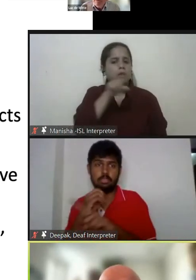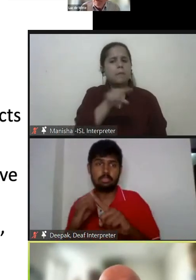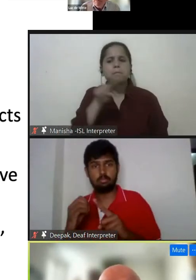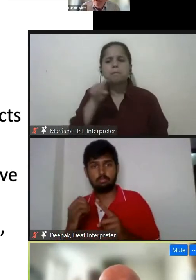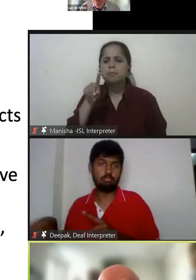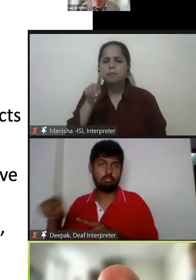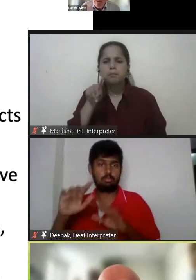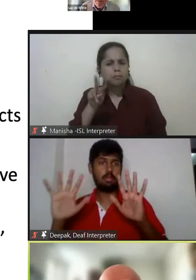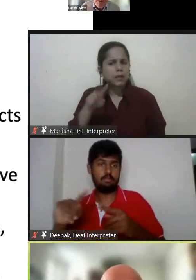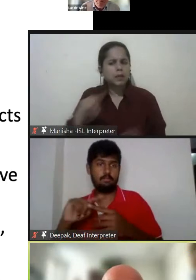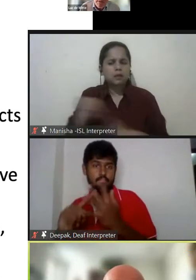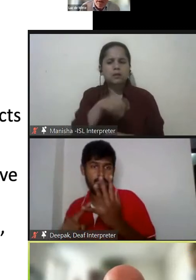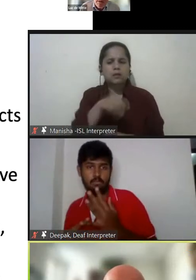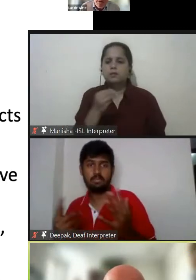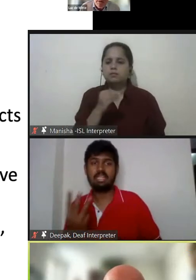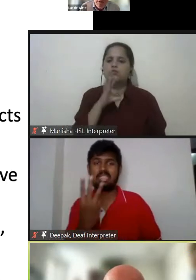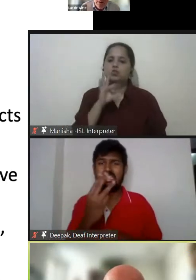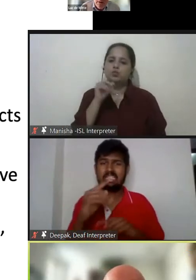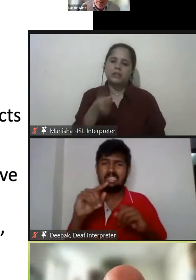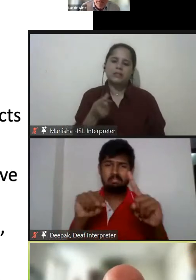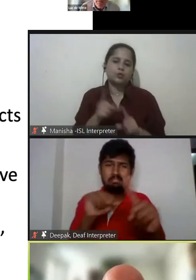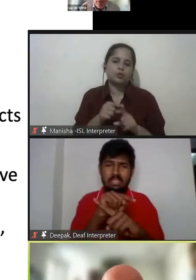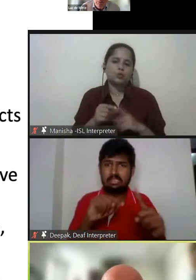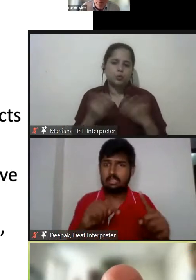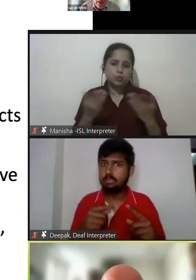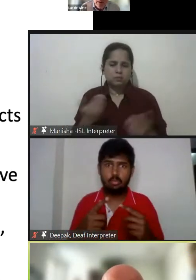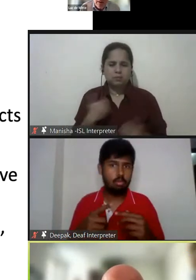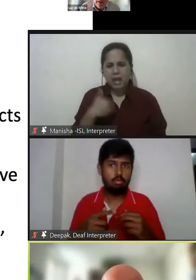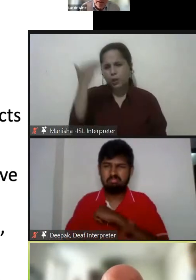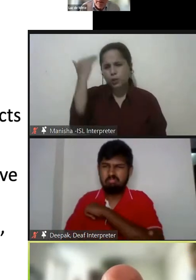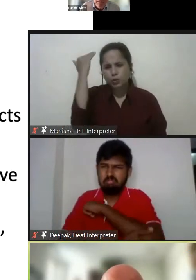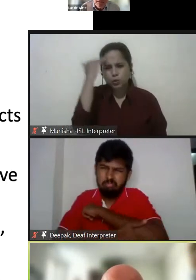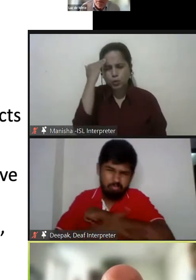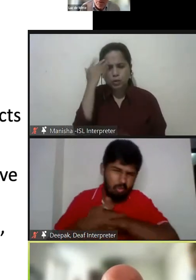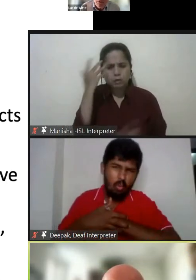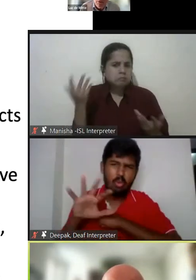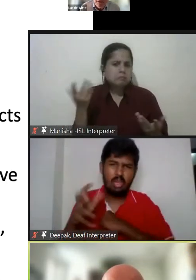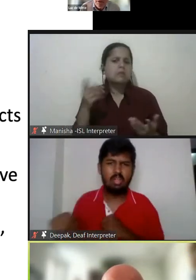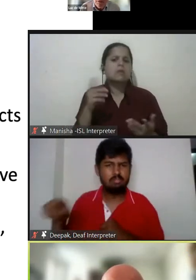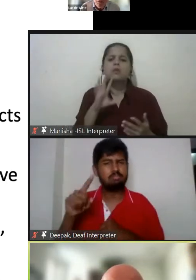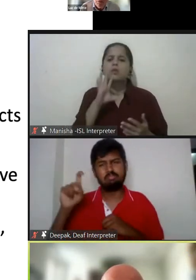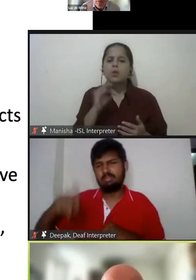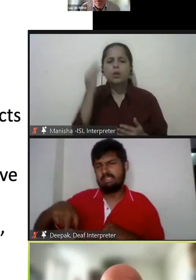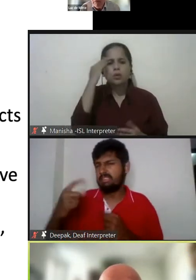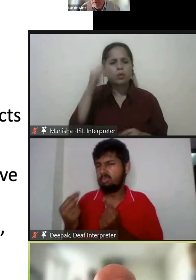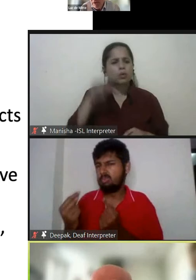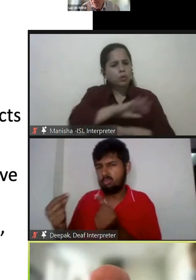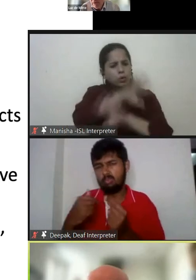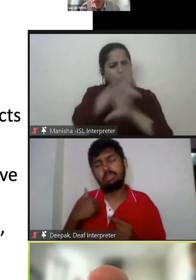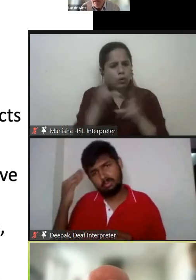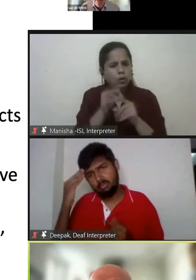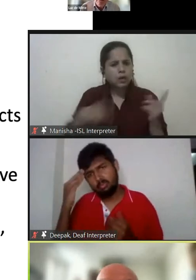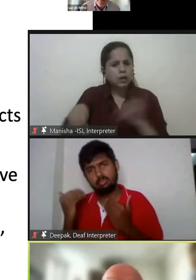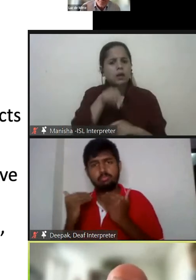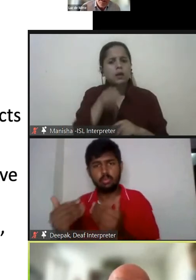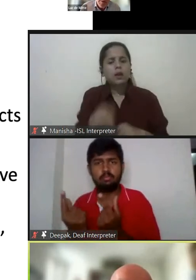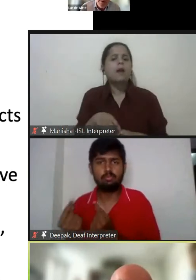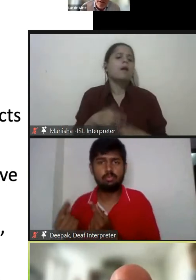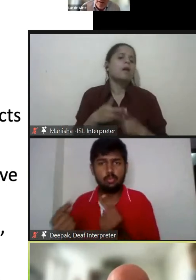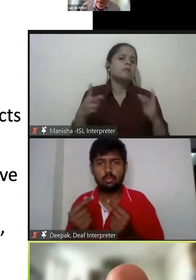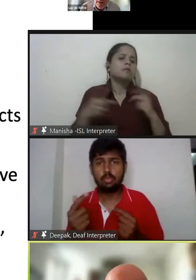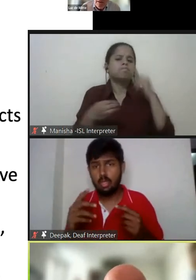have something to do, because we know very well that there is a strong correlation between poverty, hunger,